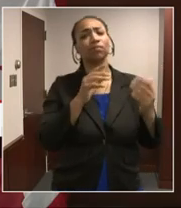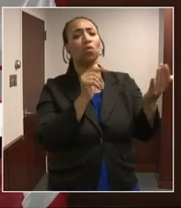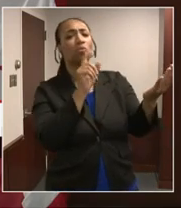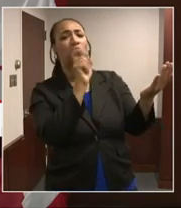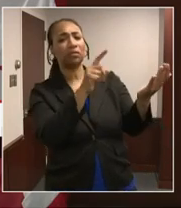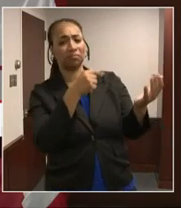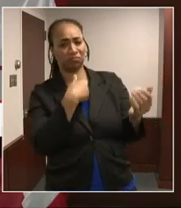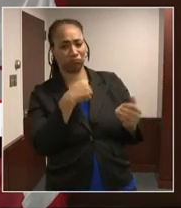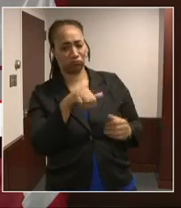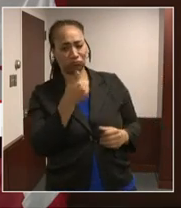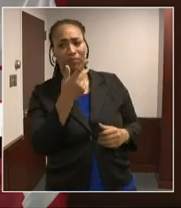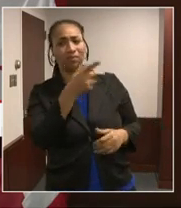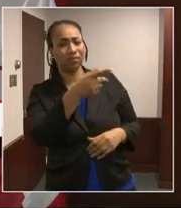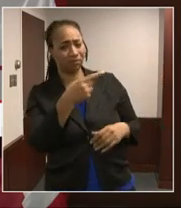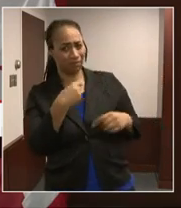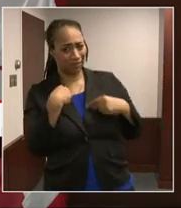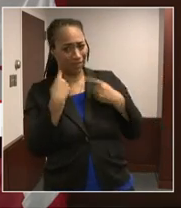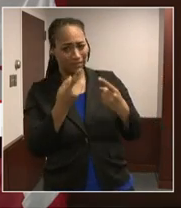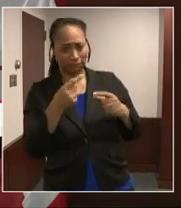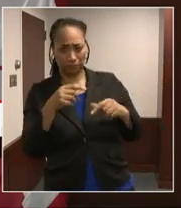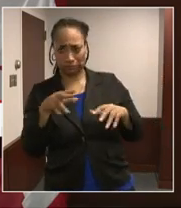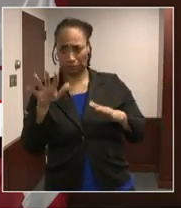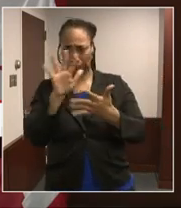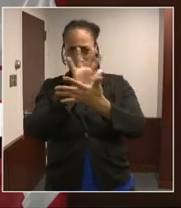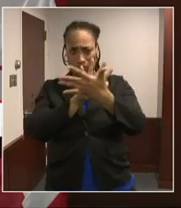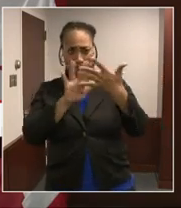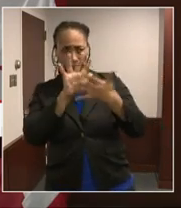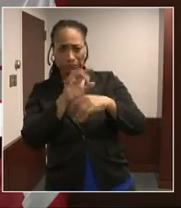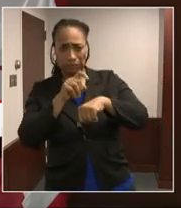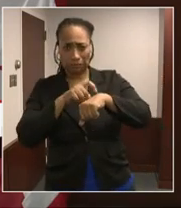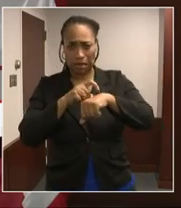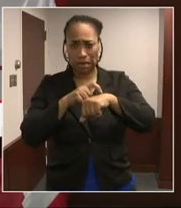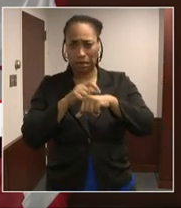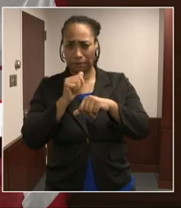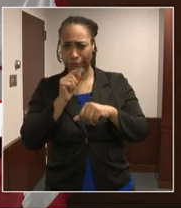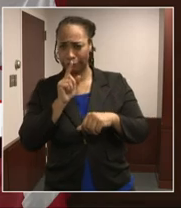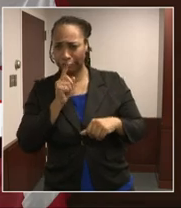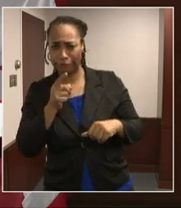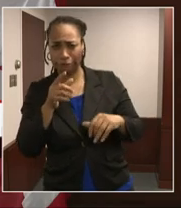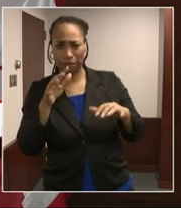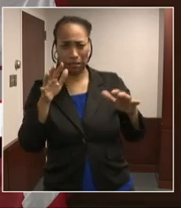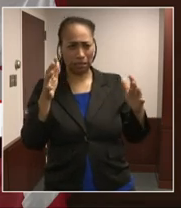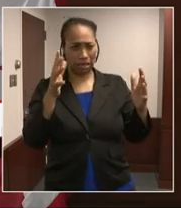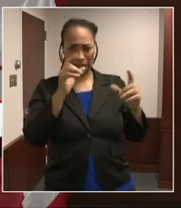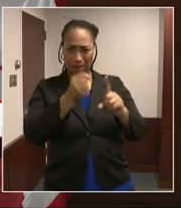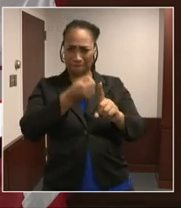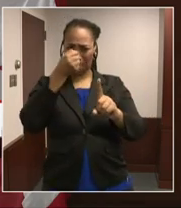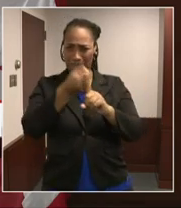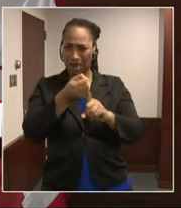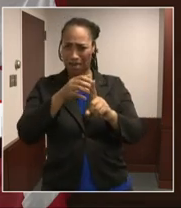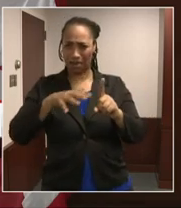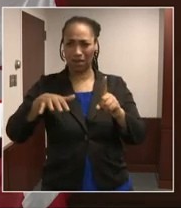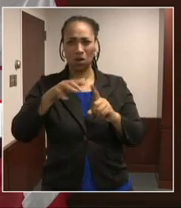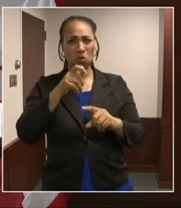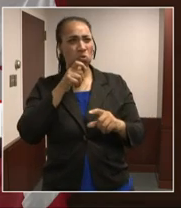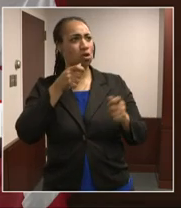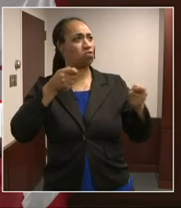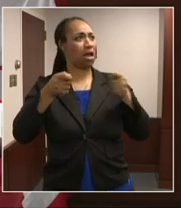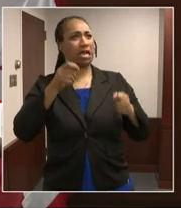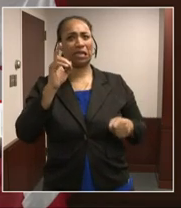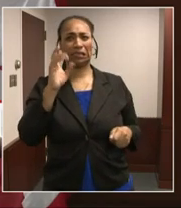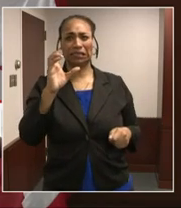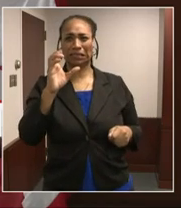does to that, the bigger picture of the uncertainty of who is going to be running the District of Columbia does to your